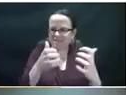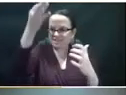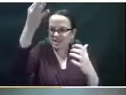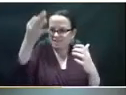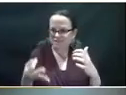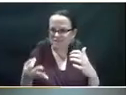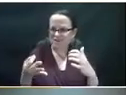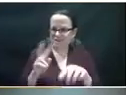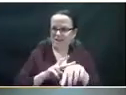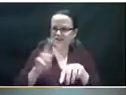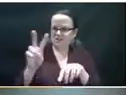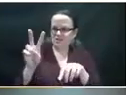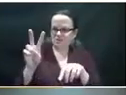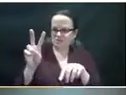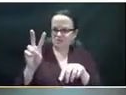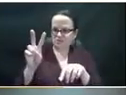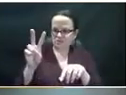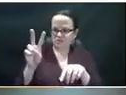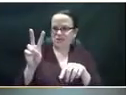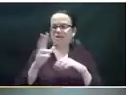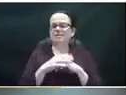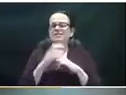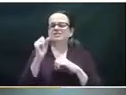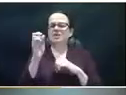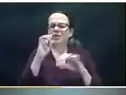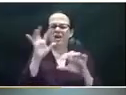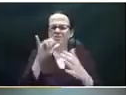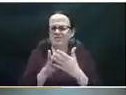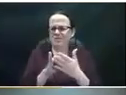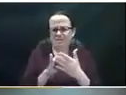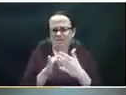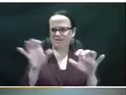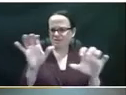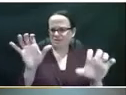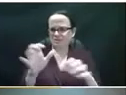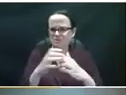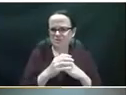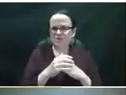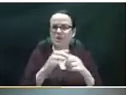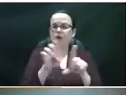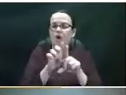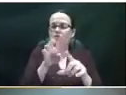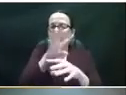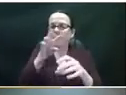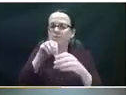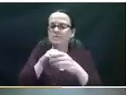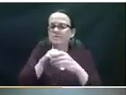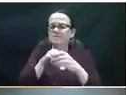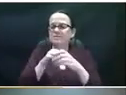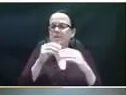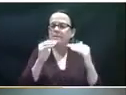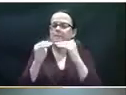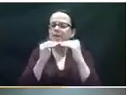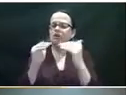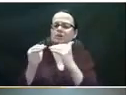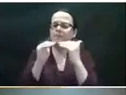10 o'clock in the morning for Easter Shield. And I do a poetry reading too. I also participate in a peer-to-peer program